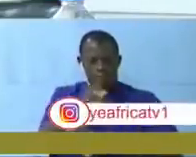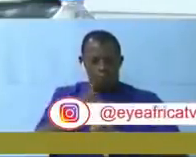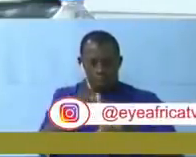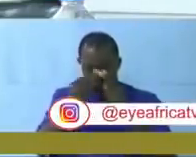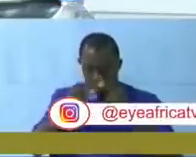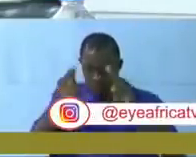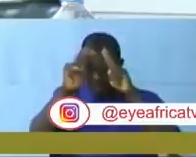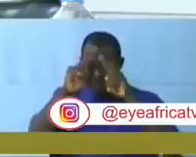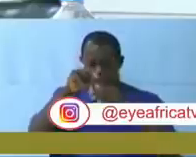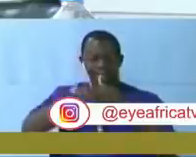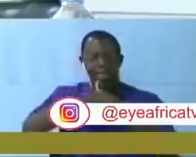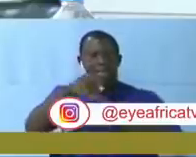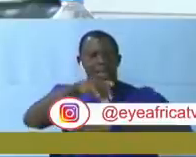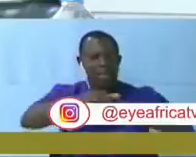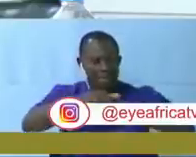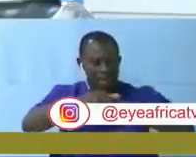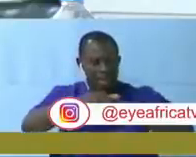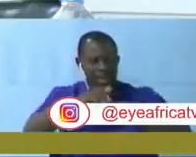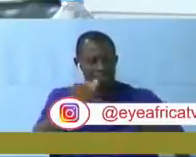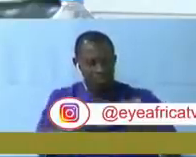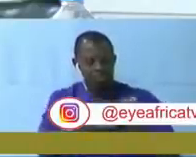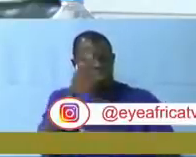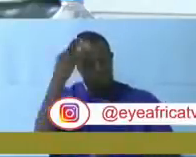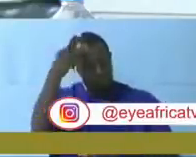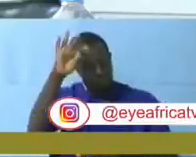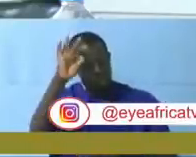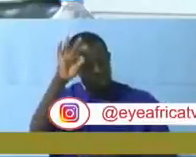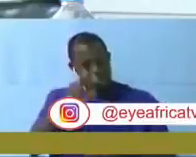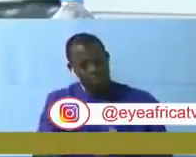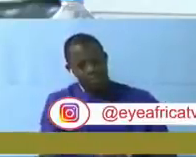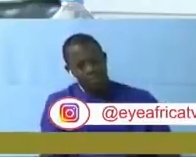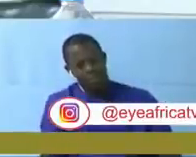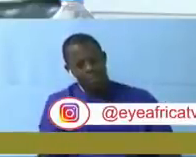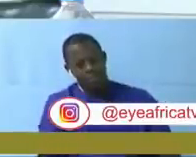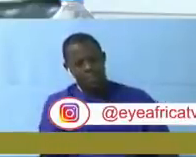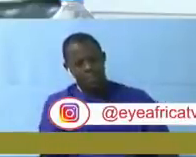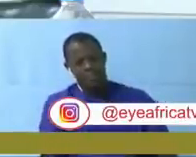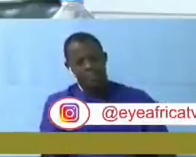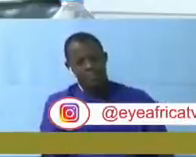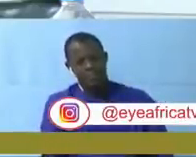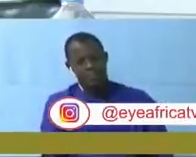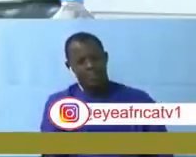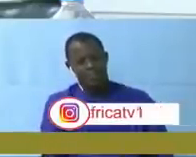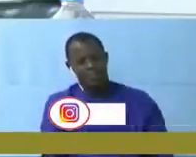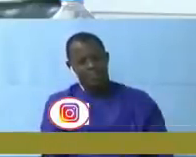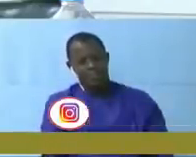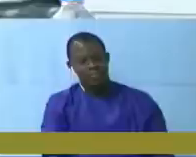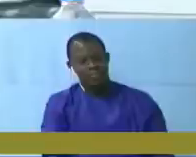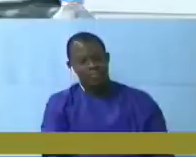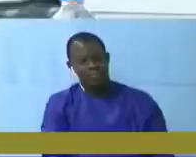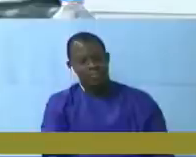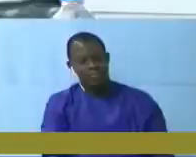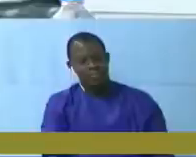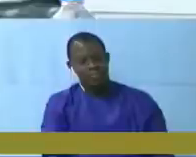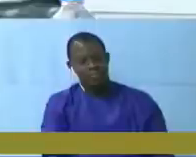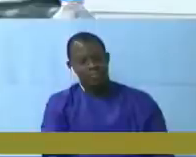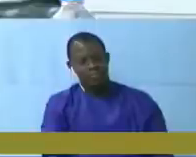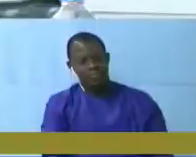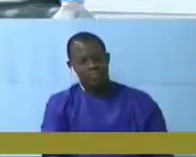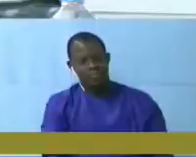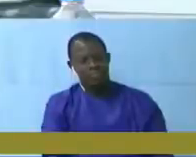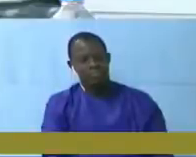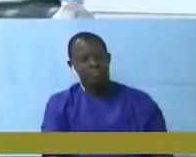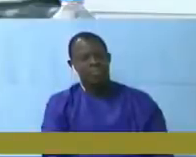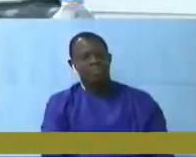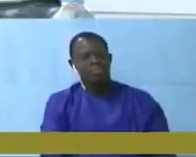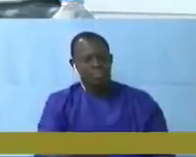réwi Angleterre, University of Essex, ci difa jang nak lu aju ci walu maxamam LLB. I